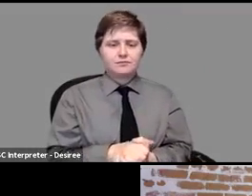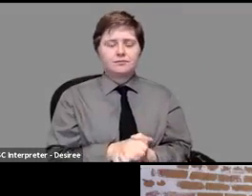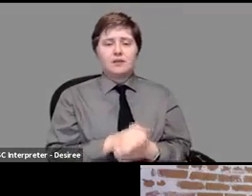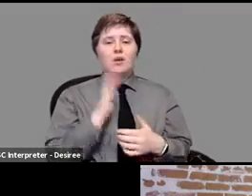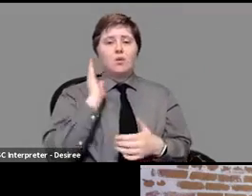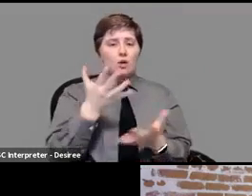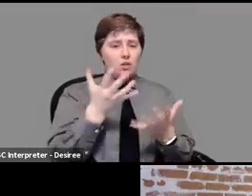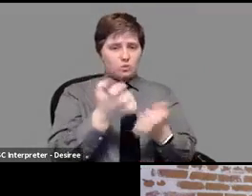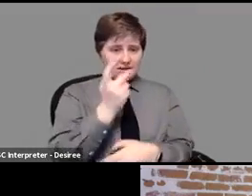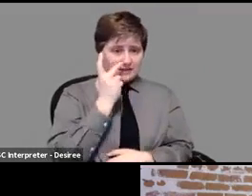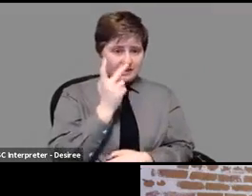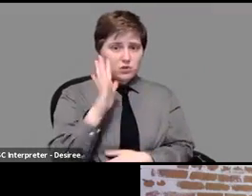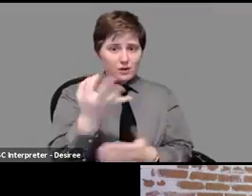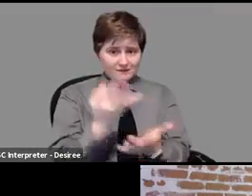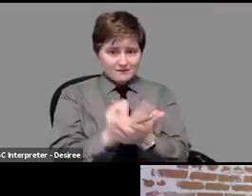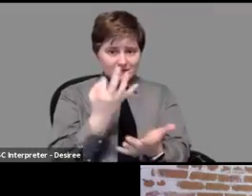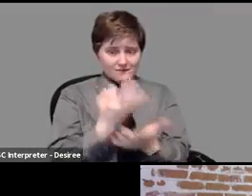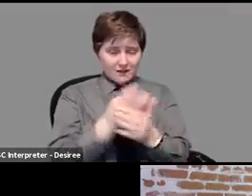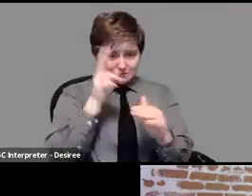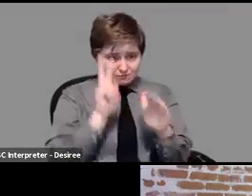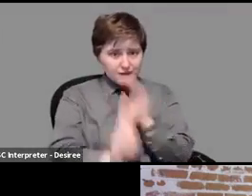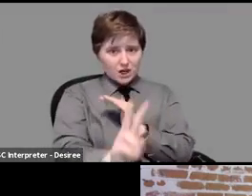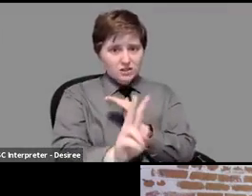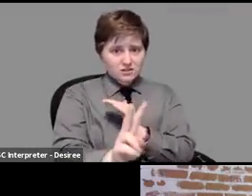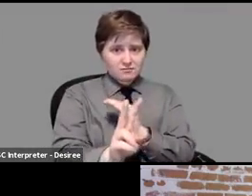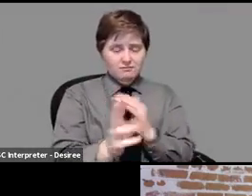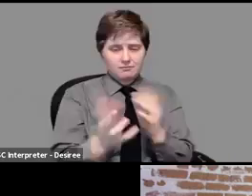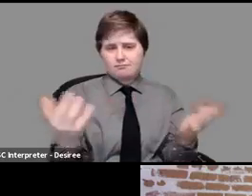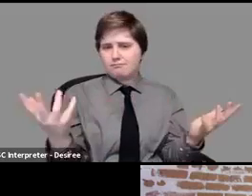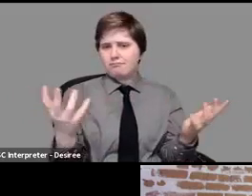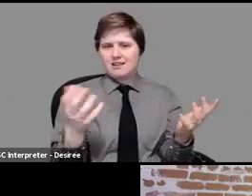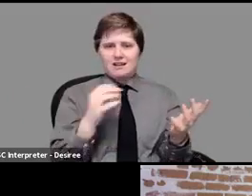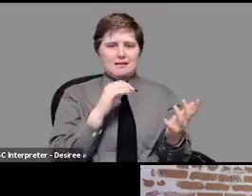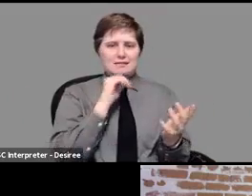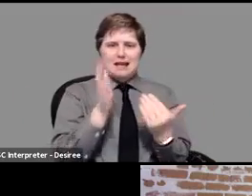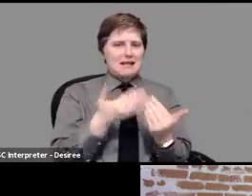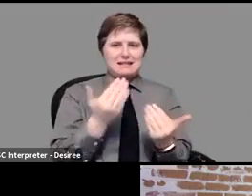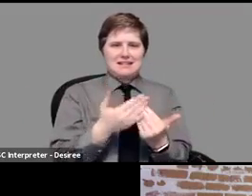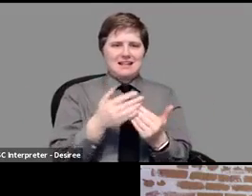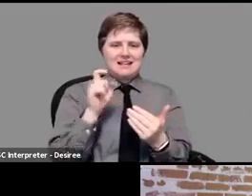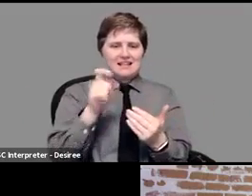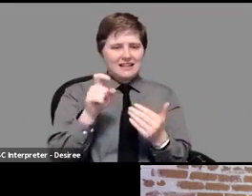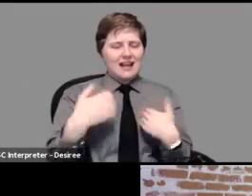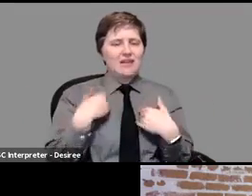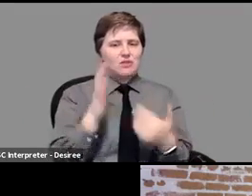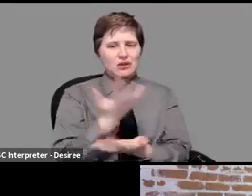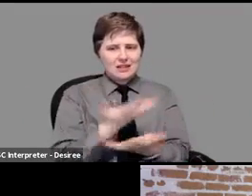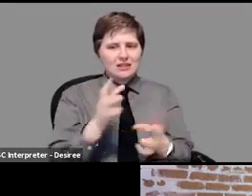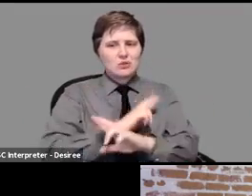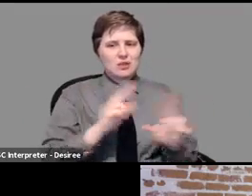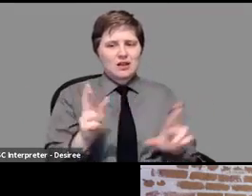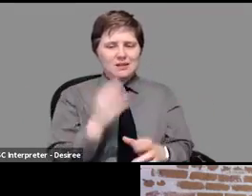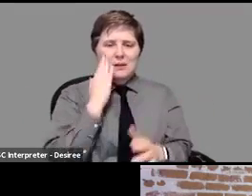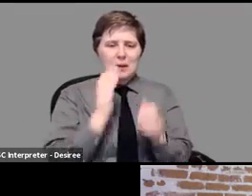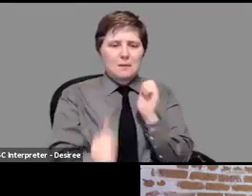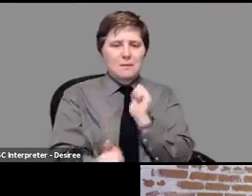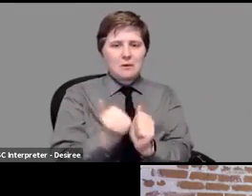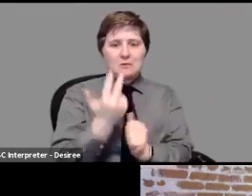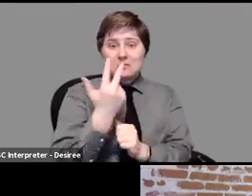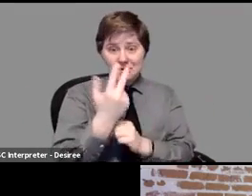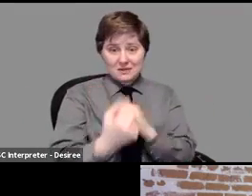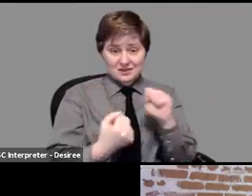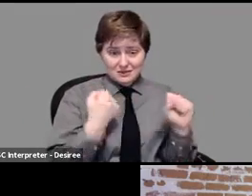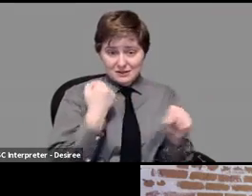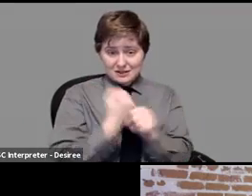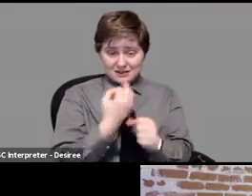to want to see your financial projections. I mean, it's not a cakewalk. You do have to have your stuff together. They want to see, mostly it's 3 years